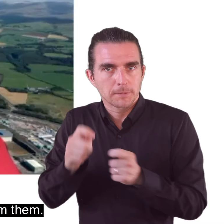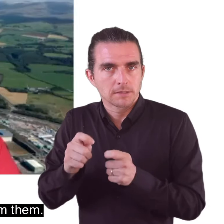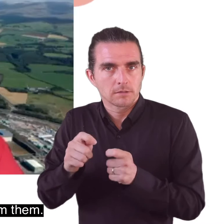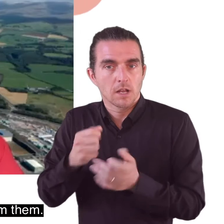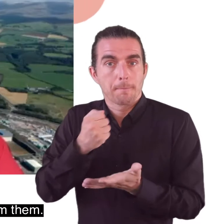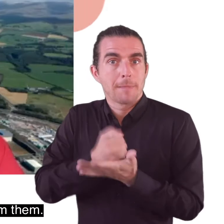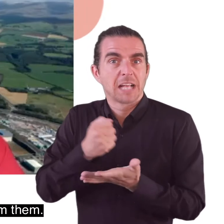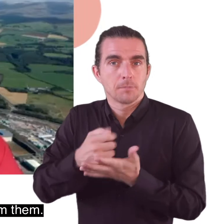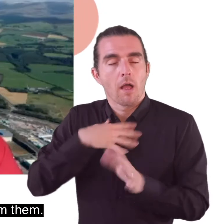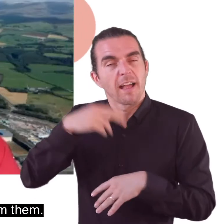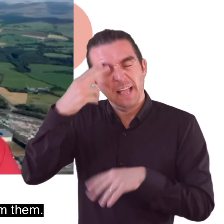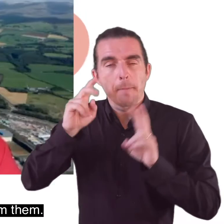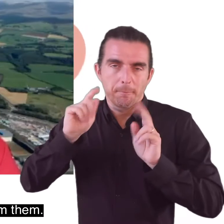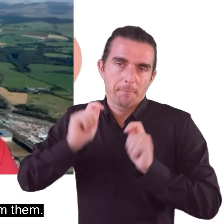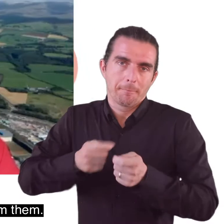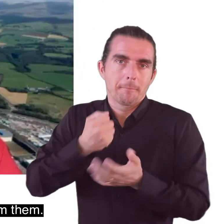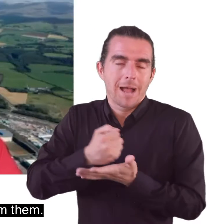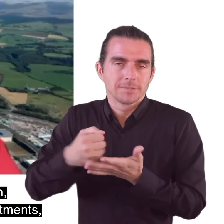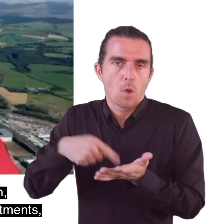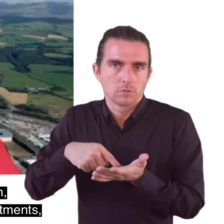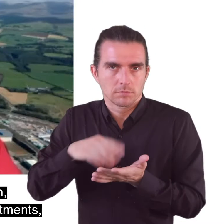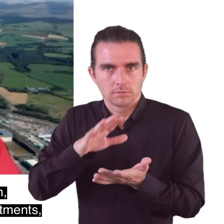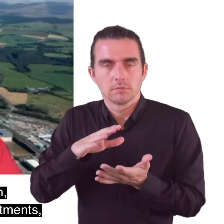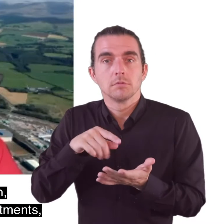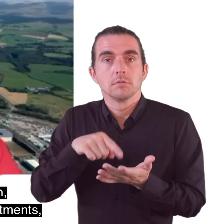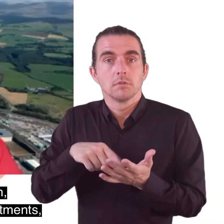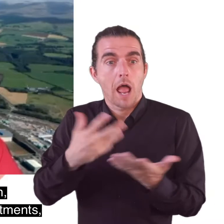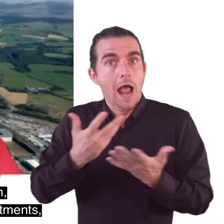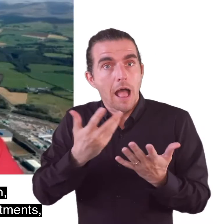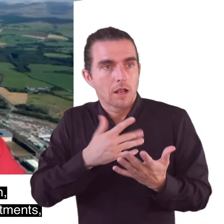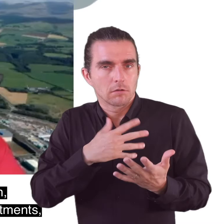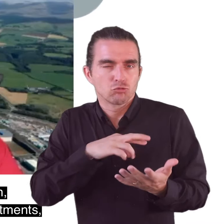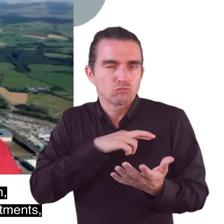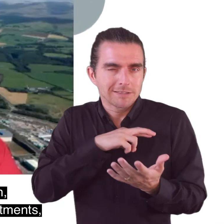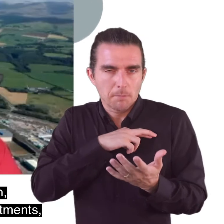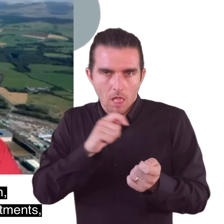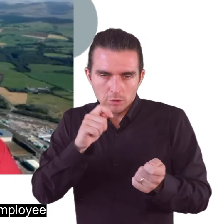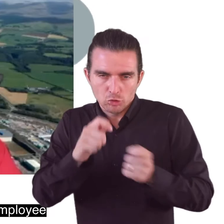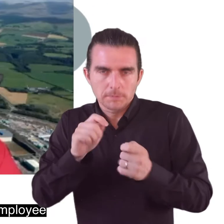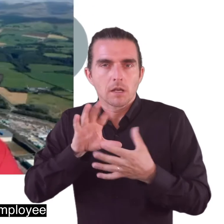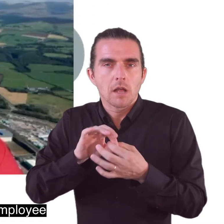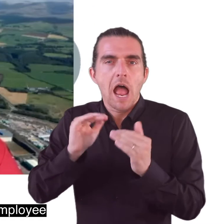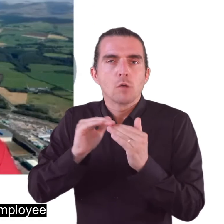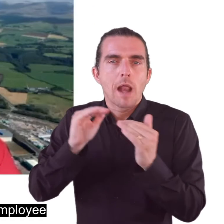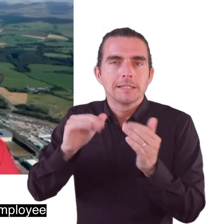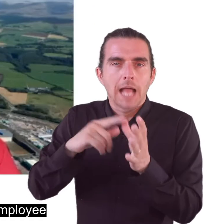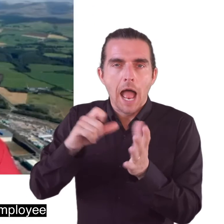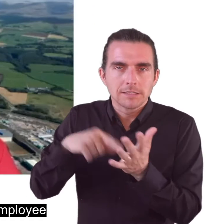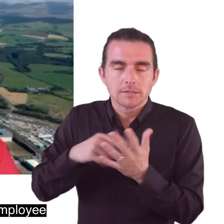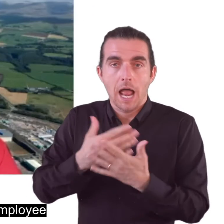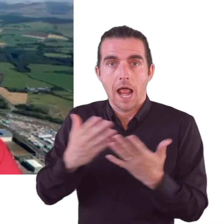is how we've decided to term them. And Sellafield's, I mean, obviously reasonable adjustments, Equality Act, any